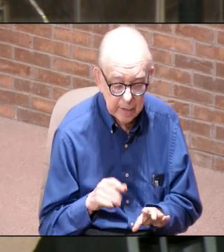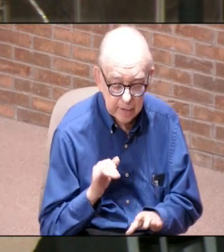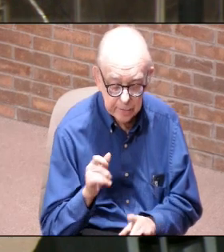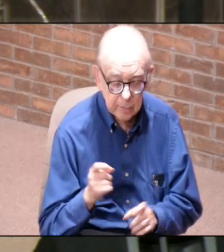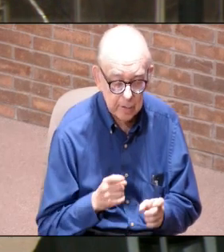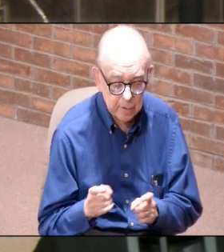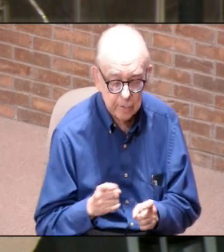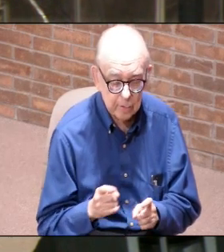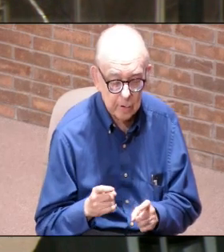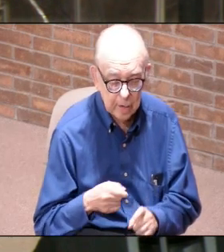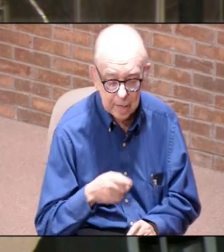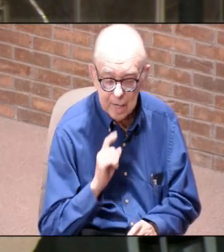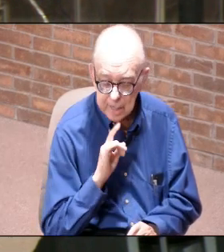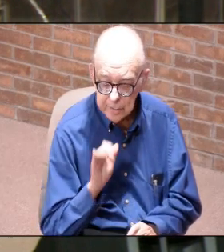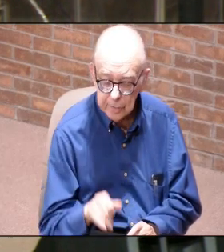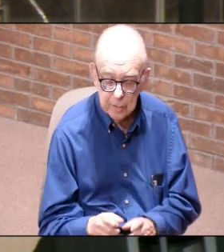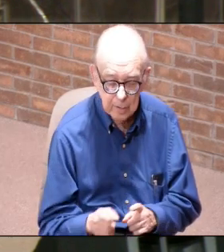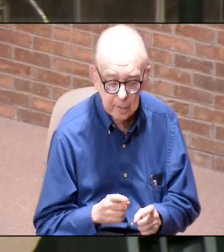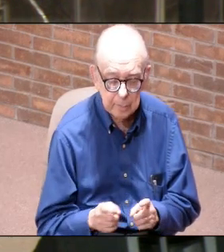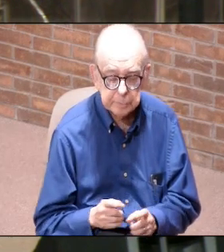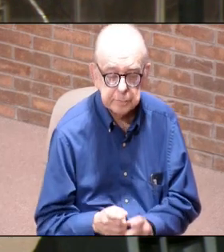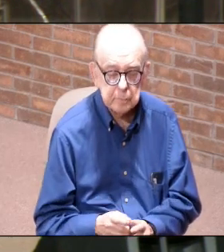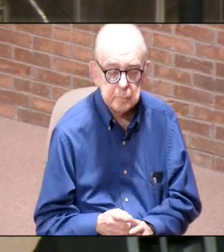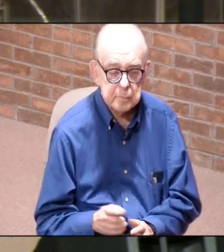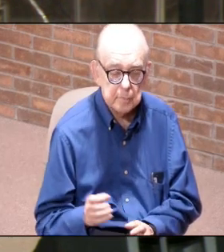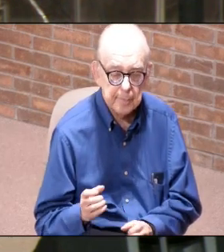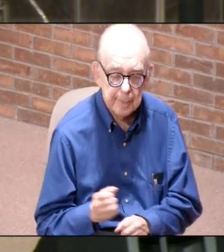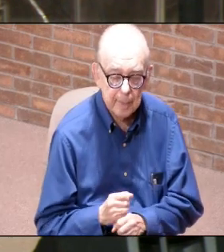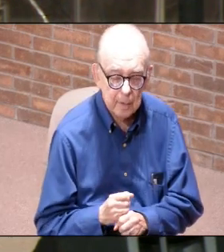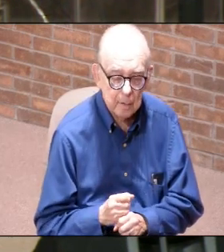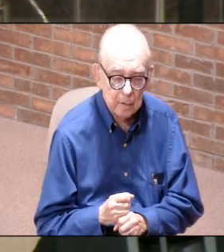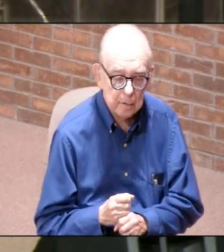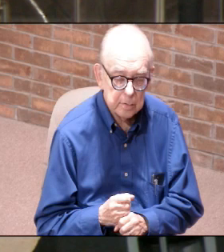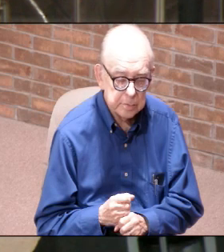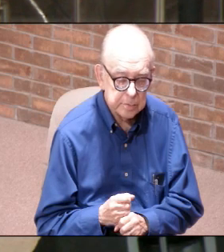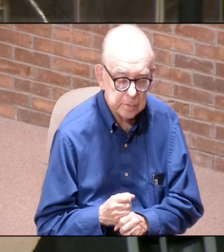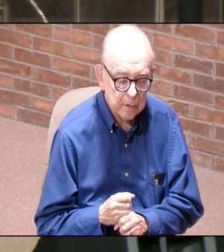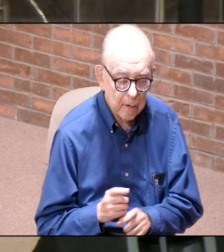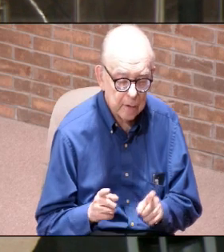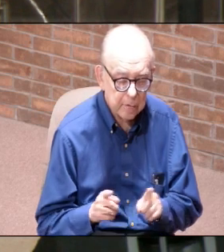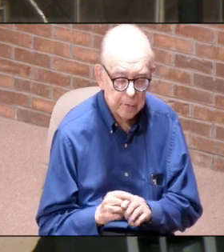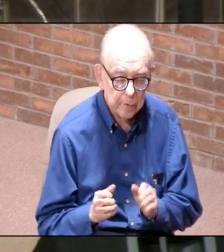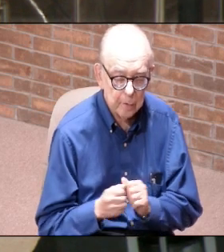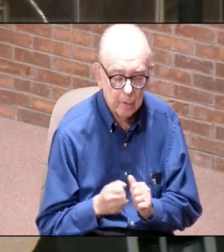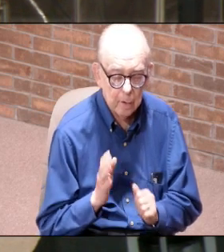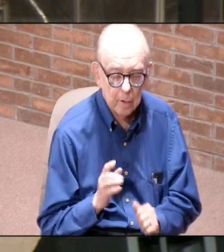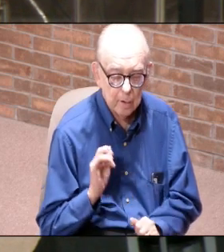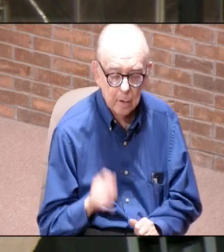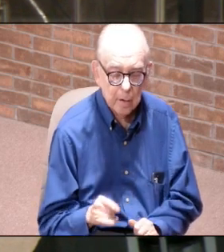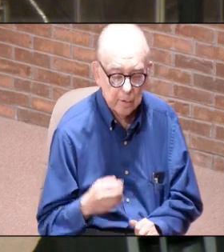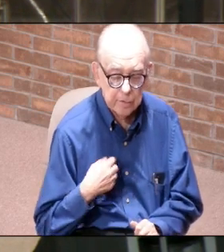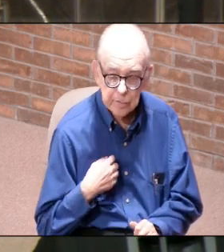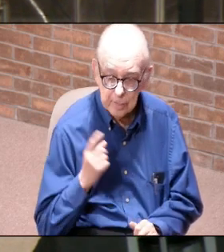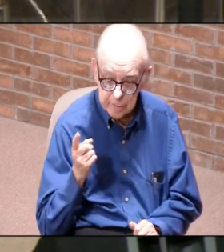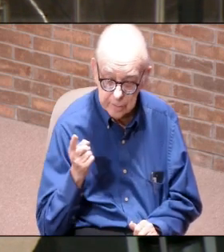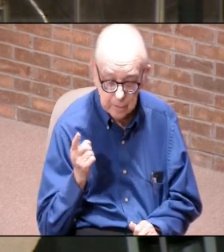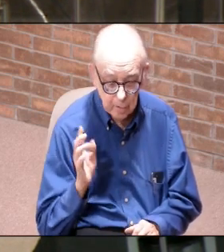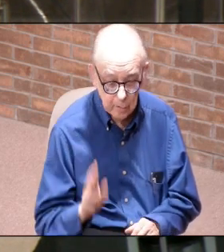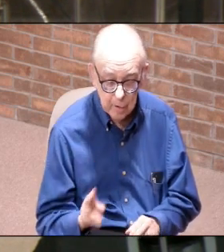Last time I checked with him, I think I got a verbal, I got an agreement from him that yes, I'm still on the